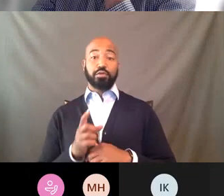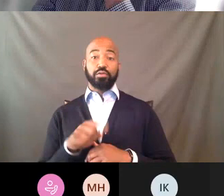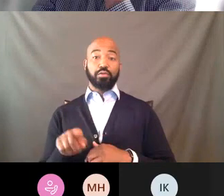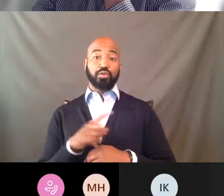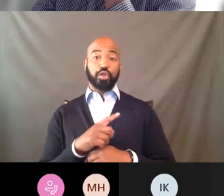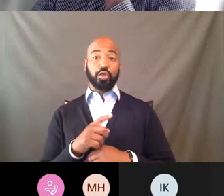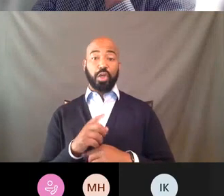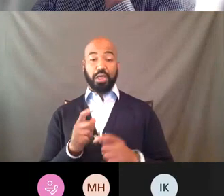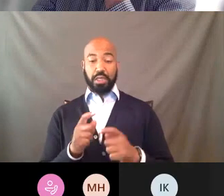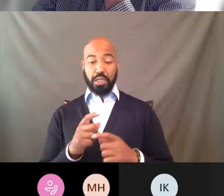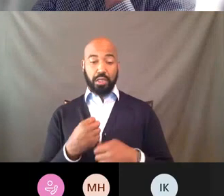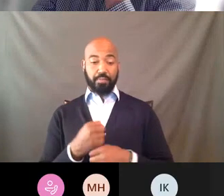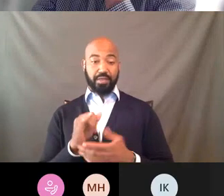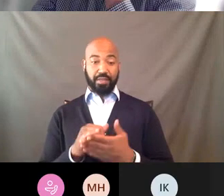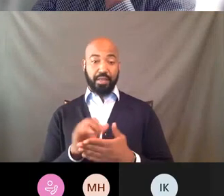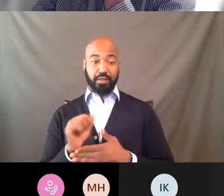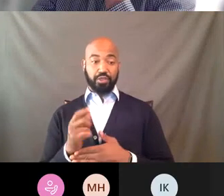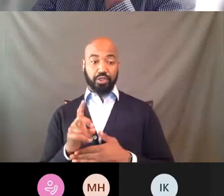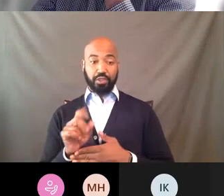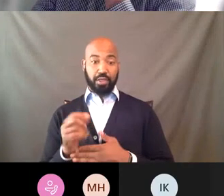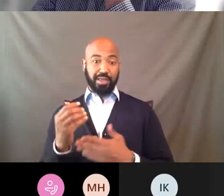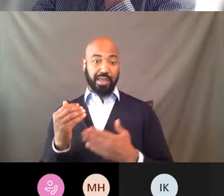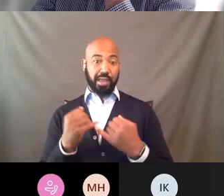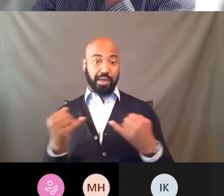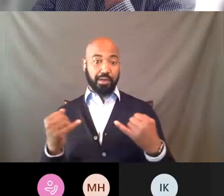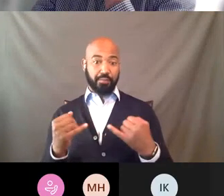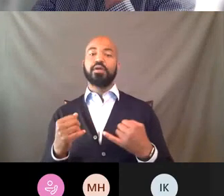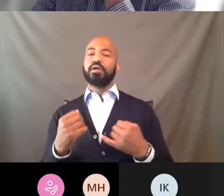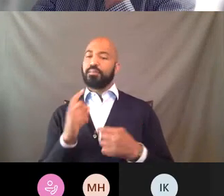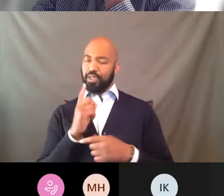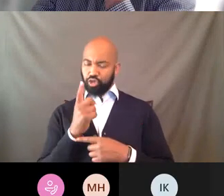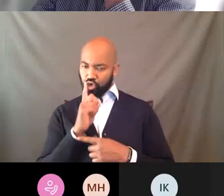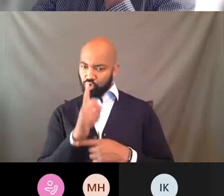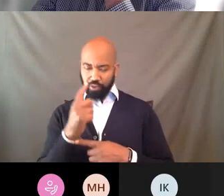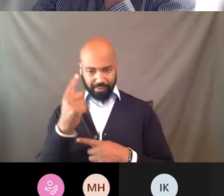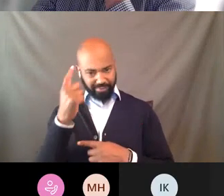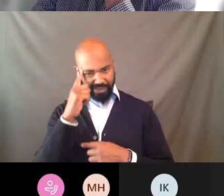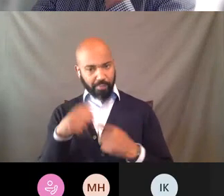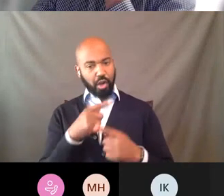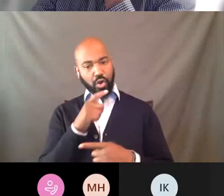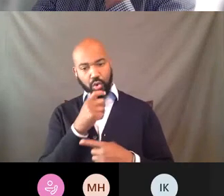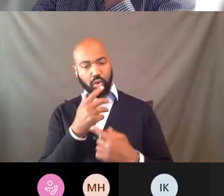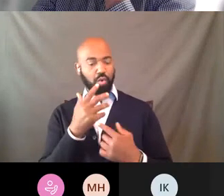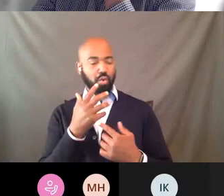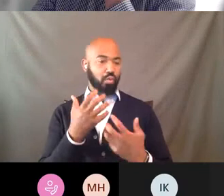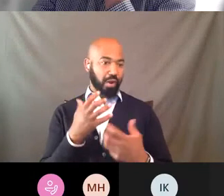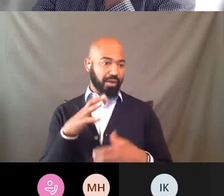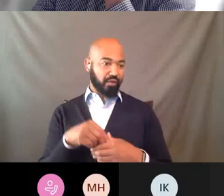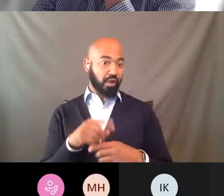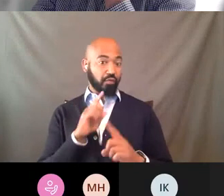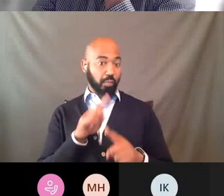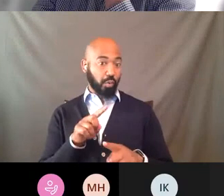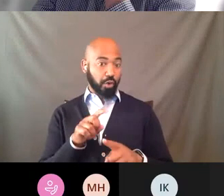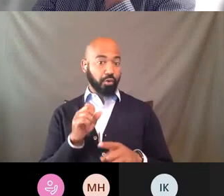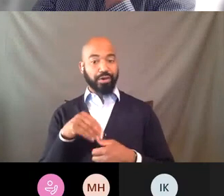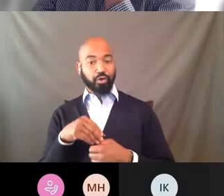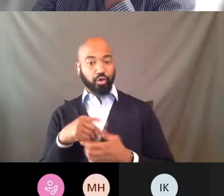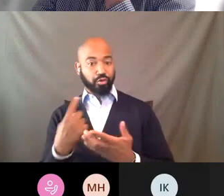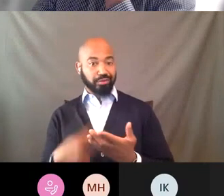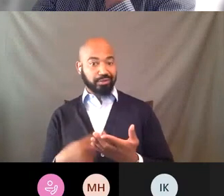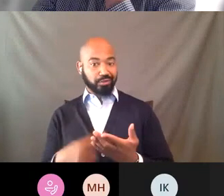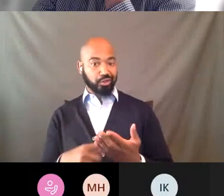craft that agenda item, definitely consider who you'd want, if you want a report out or if it's more of an internal discussion.